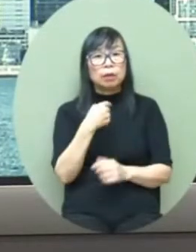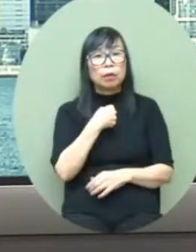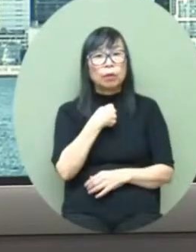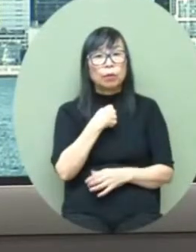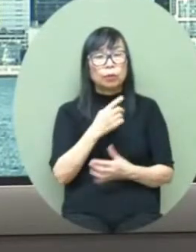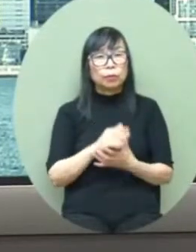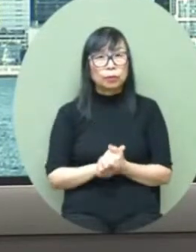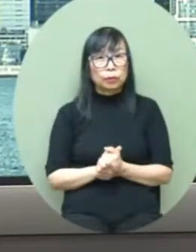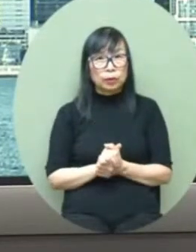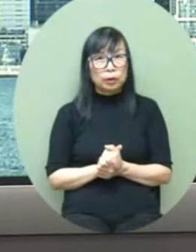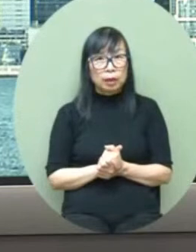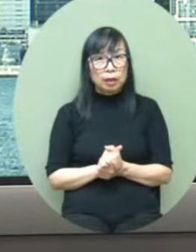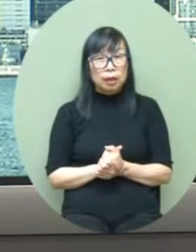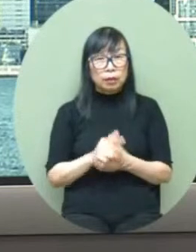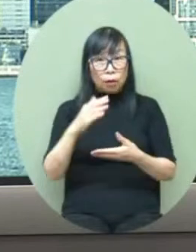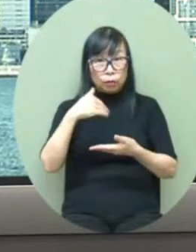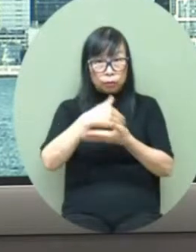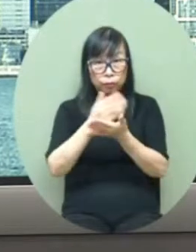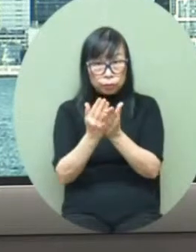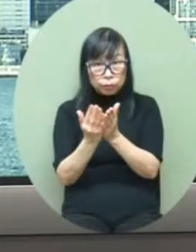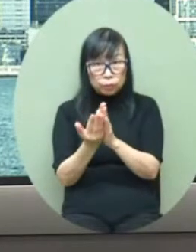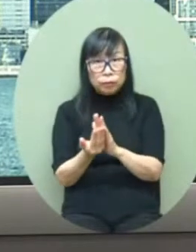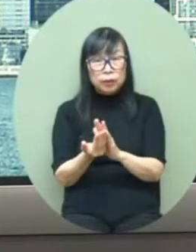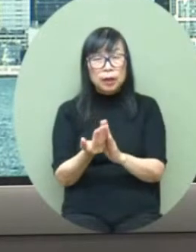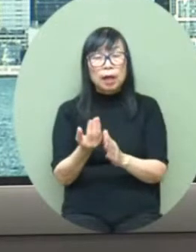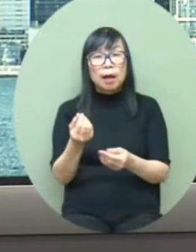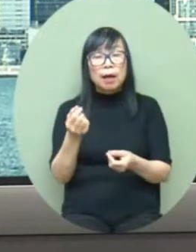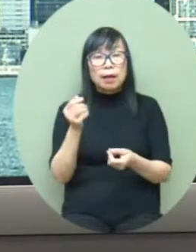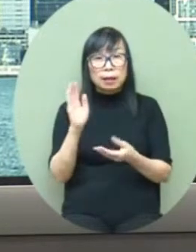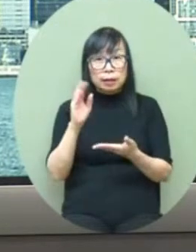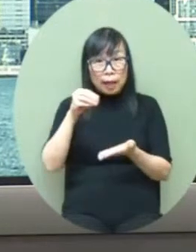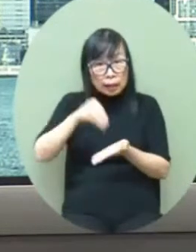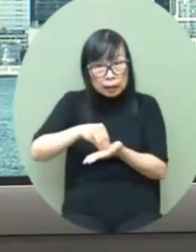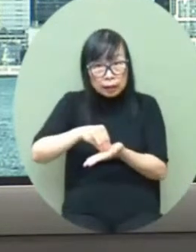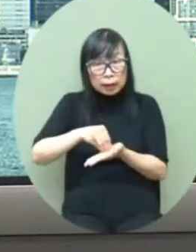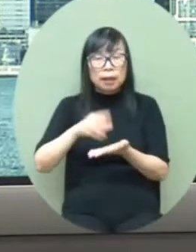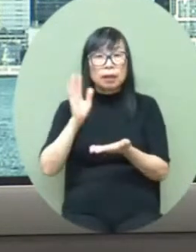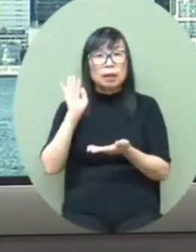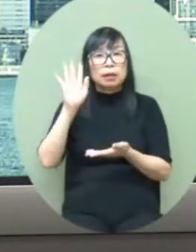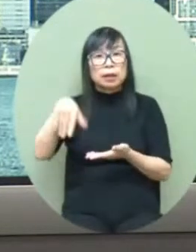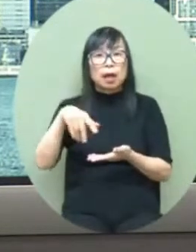all these details are ironed out and confirmed. Thank